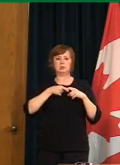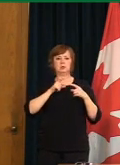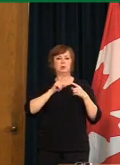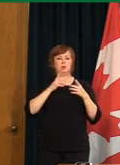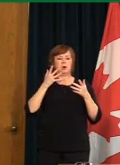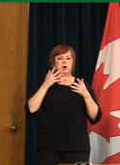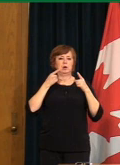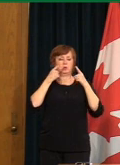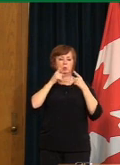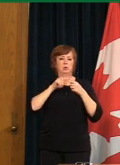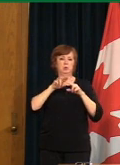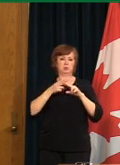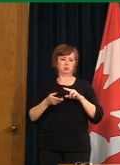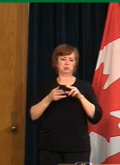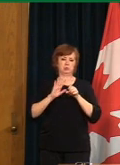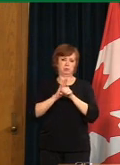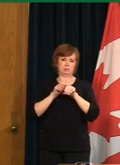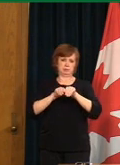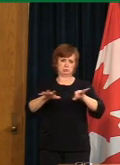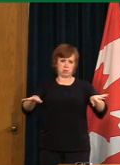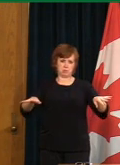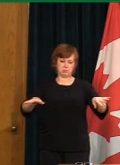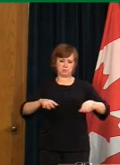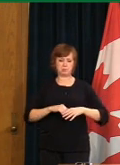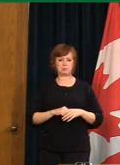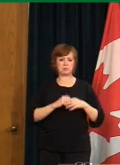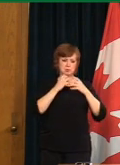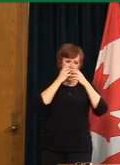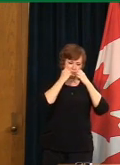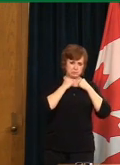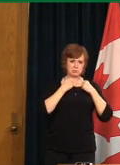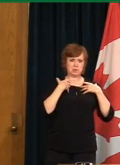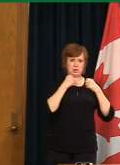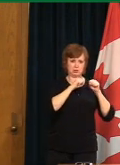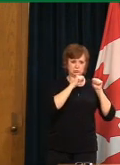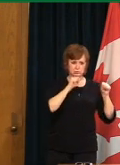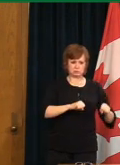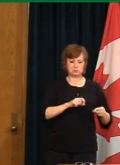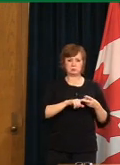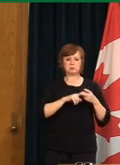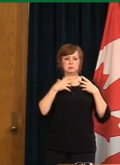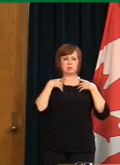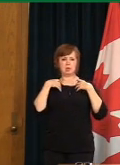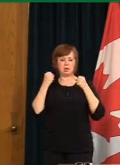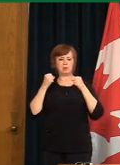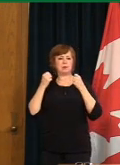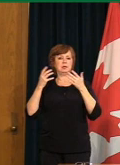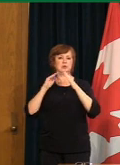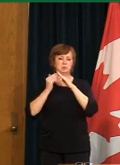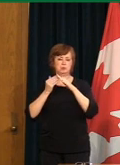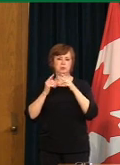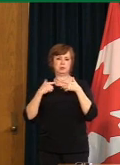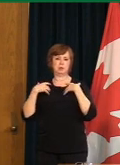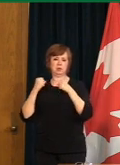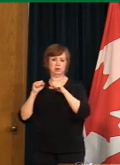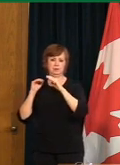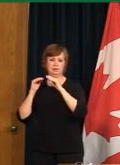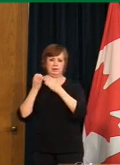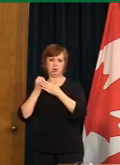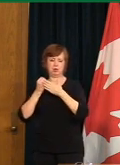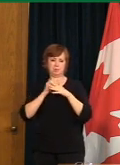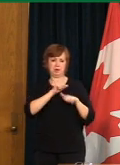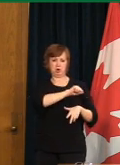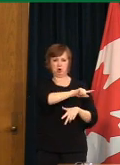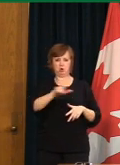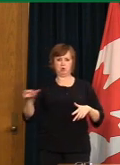down in our communities to ensure the health of our healthcare system, the health of our communities, and ultimately the health of our economy. Doctor, do you have